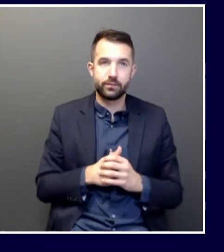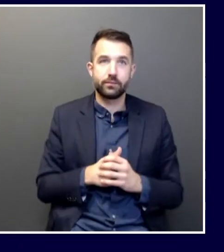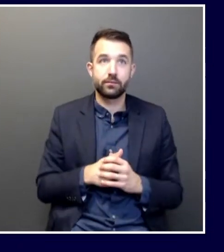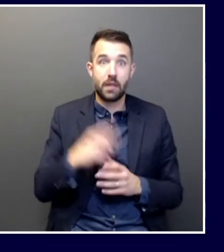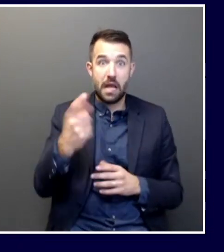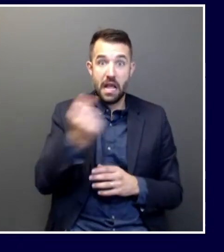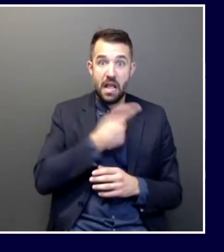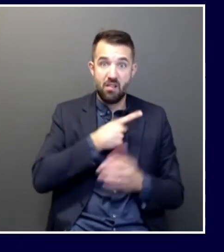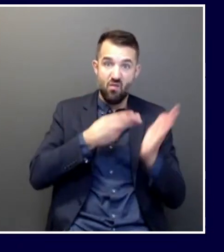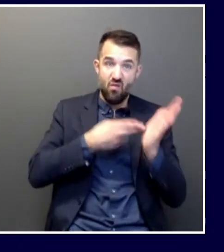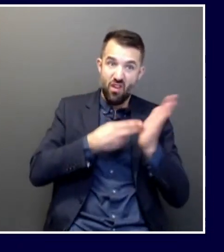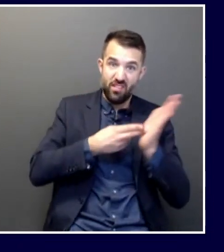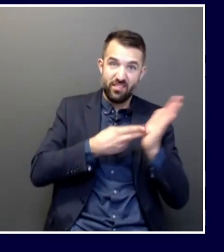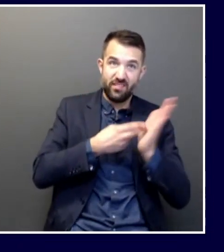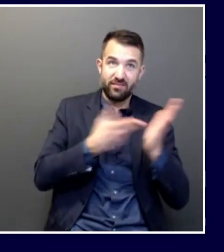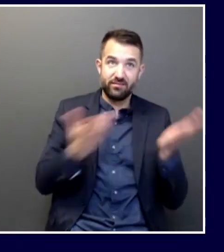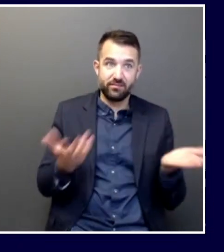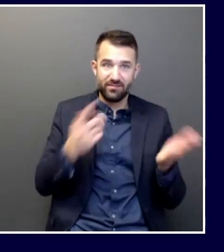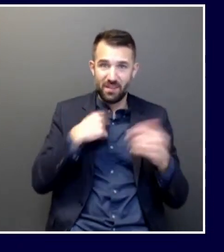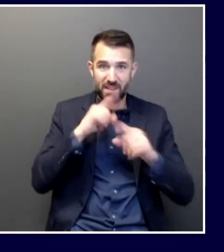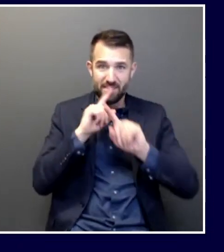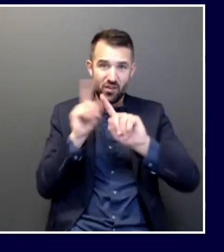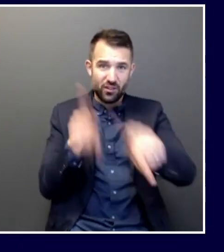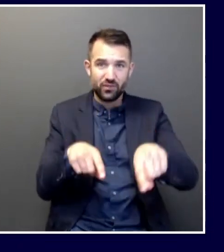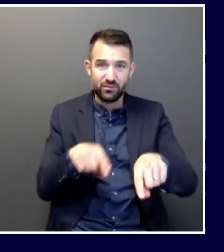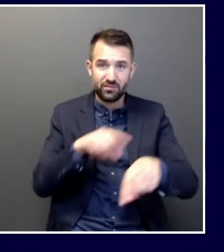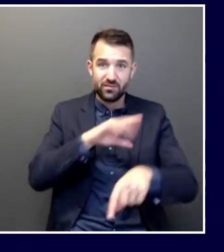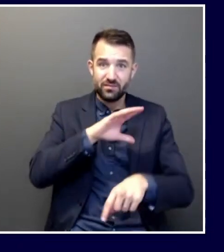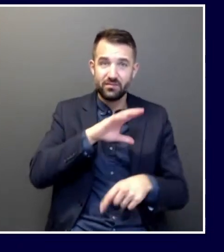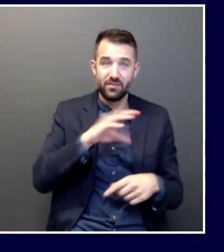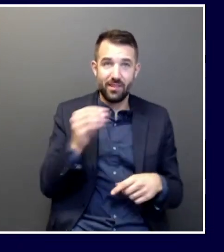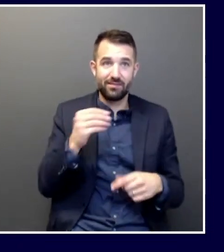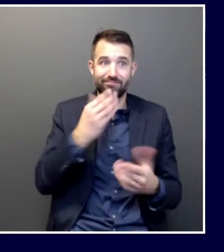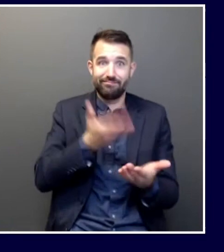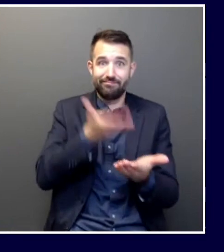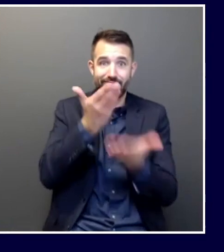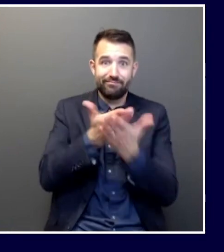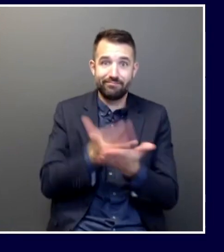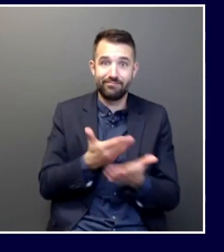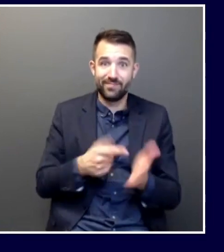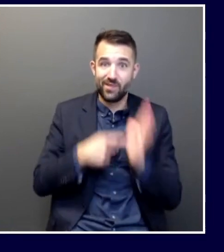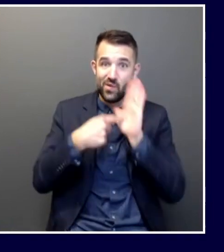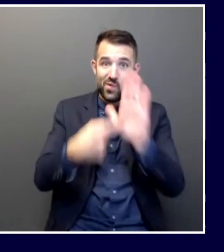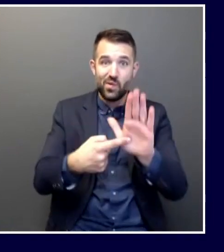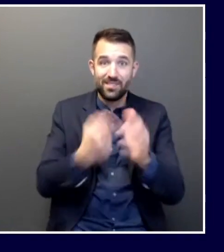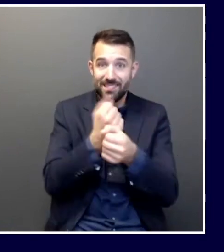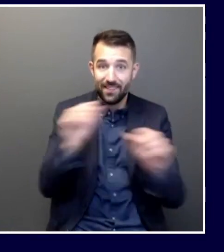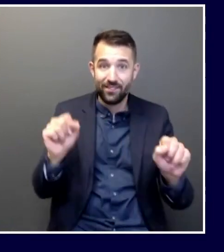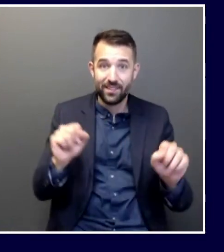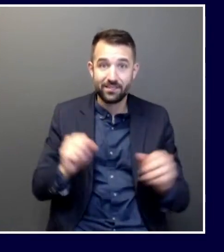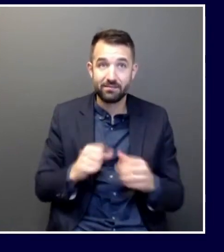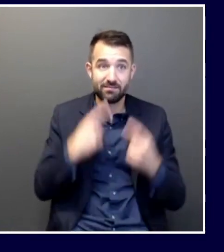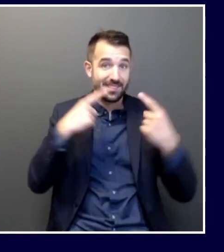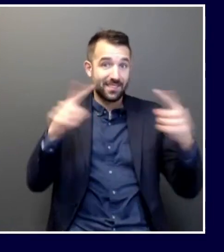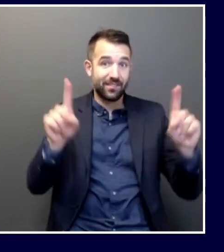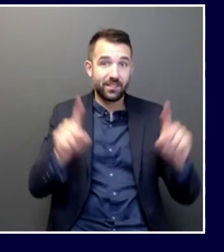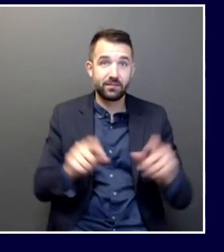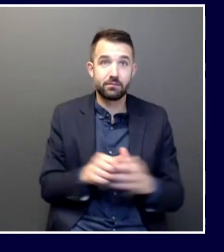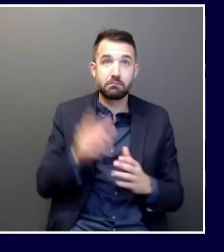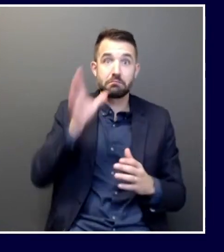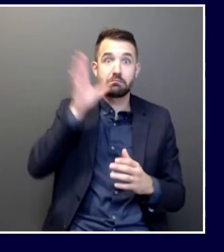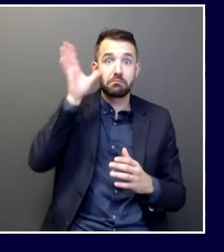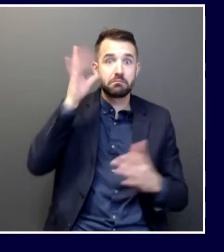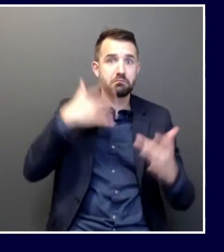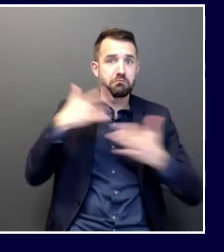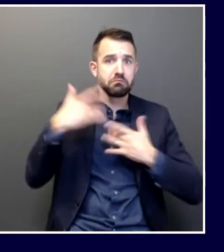why the vaccine is safe and effective. Will there be concern among parents? Of course there will be. Totally